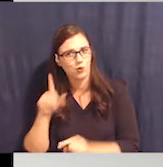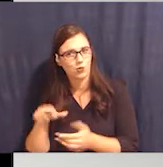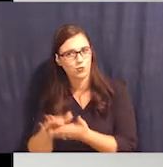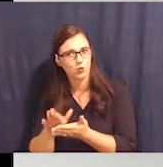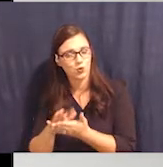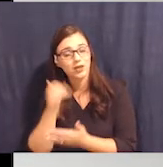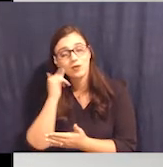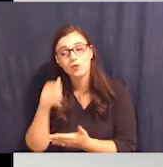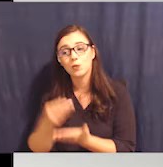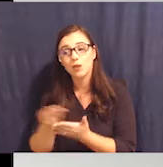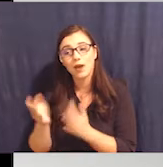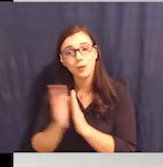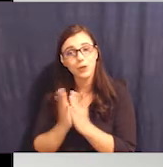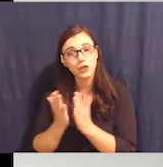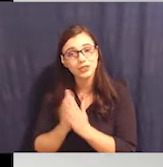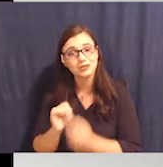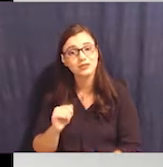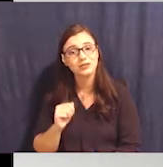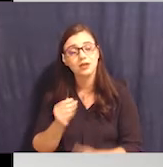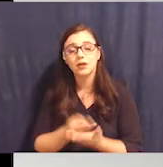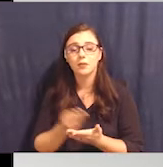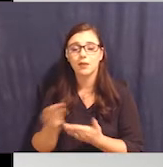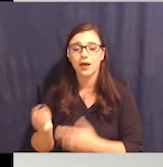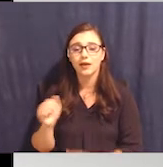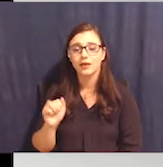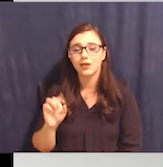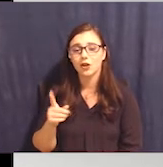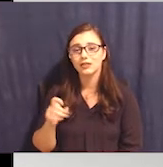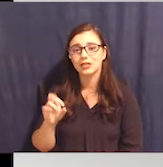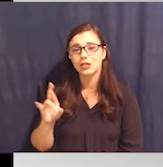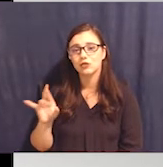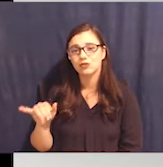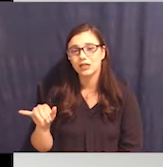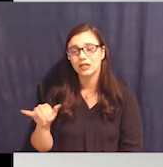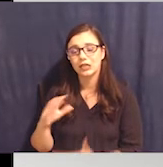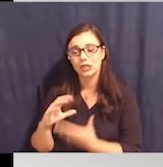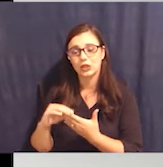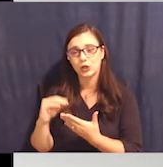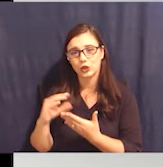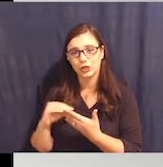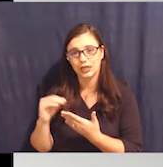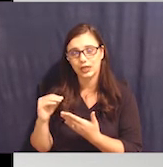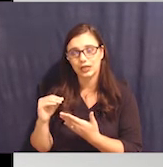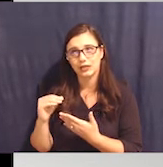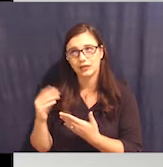tuition, if you have to buy books, if you buy auxiliary learning